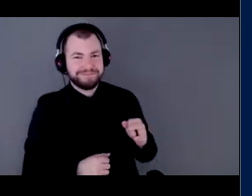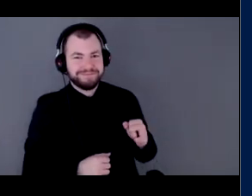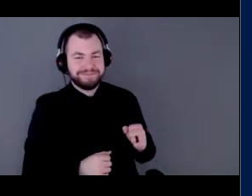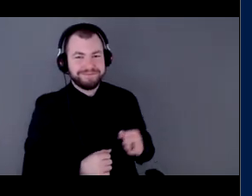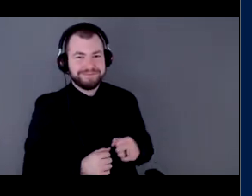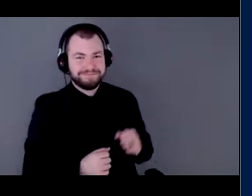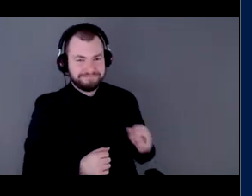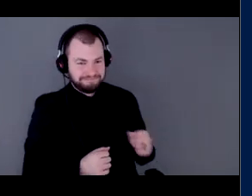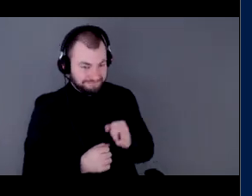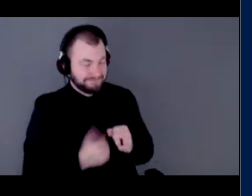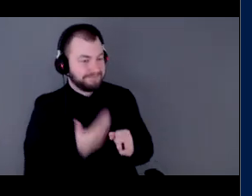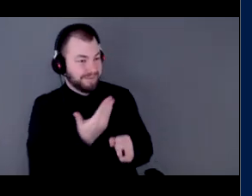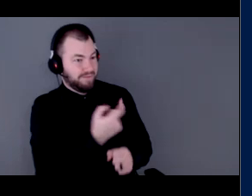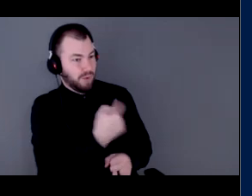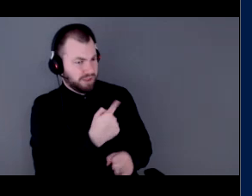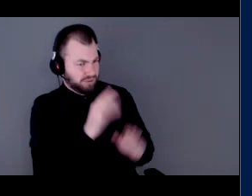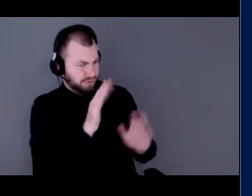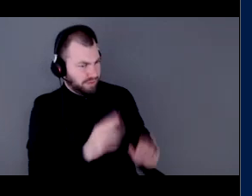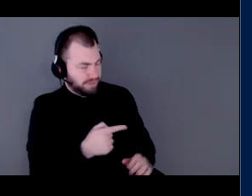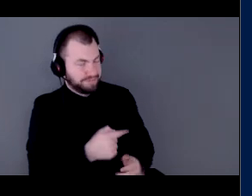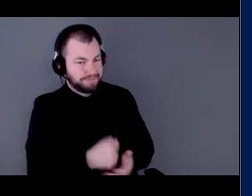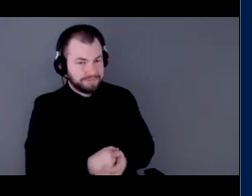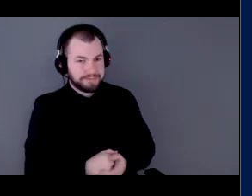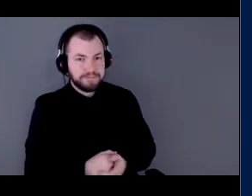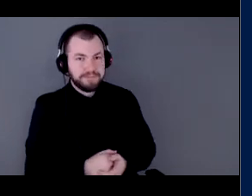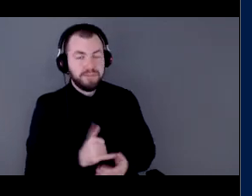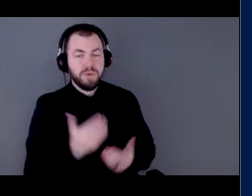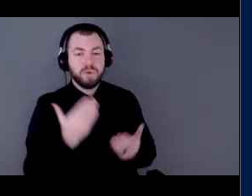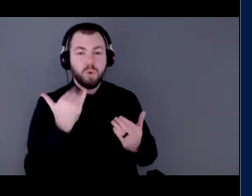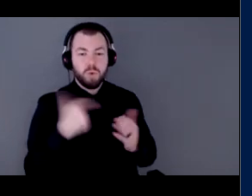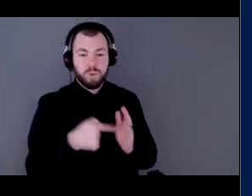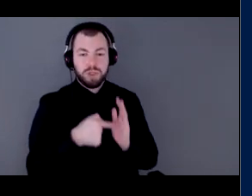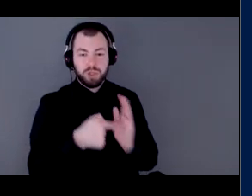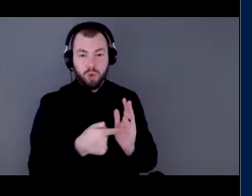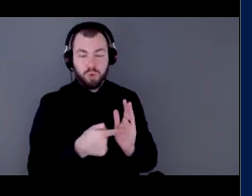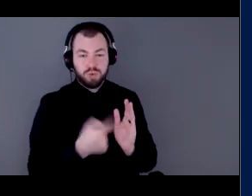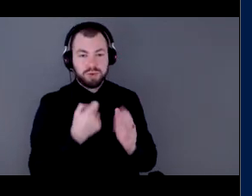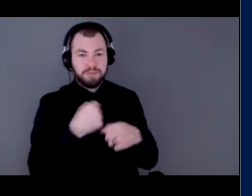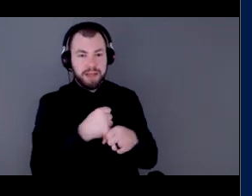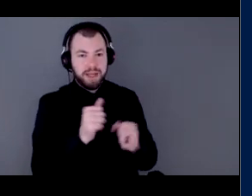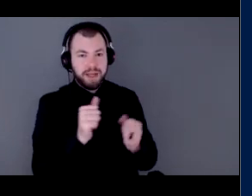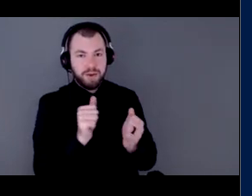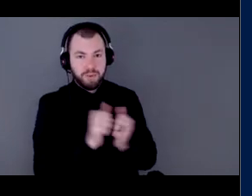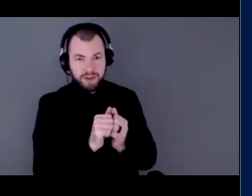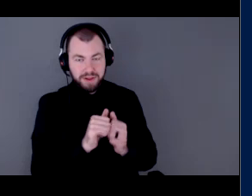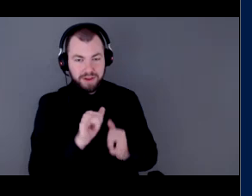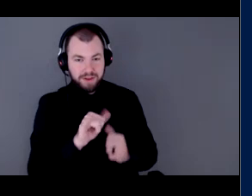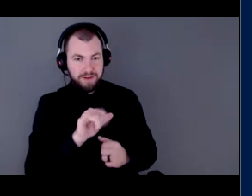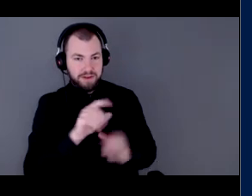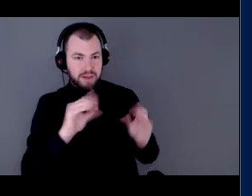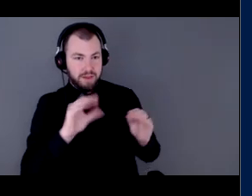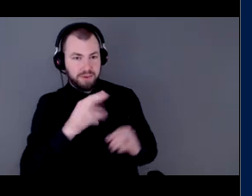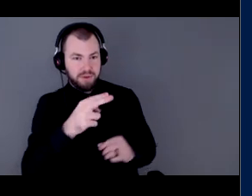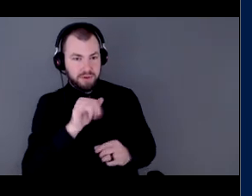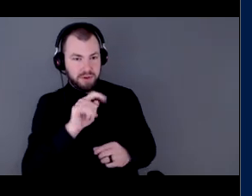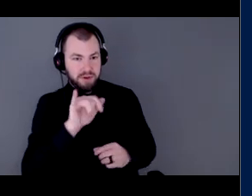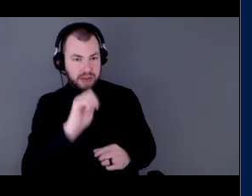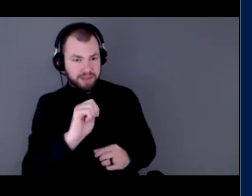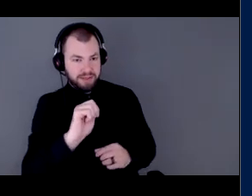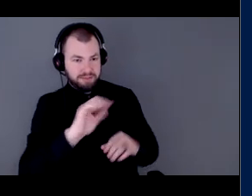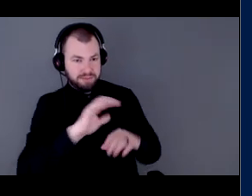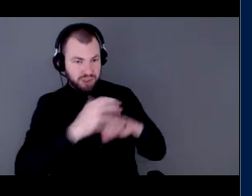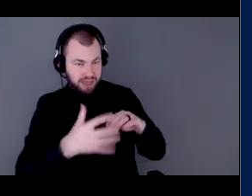Yeah, thanks for that question. It's a great question. The cooler that we showed is just made with the lobster chitin shell and a biological component, and